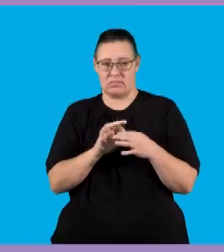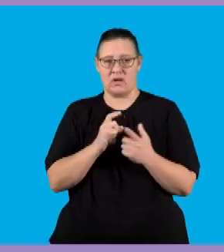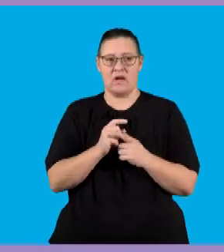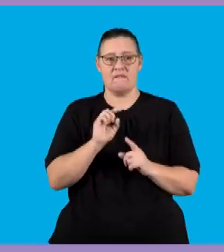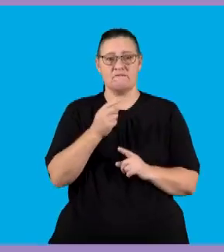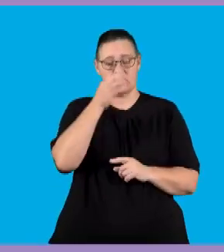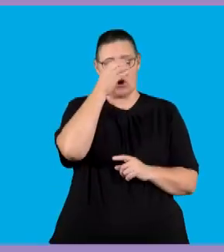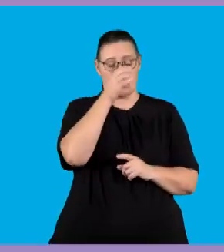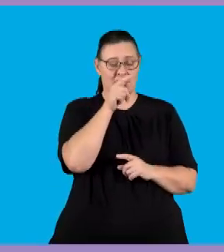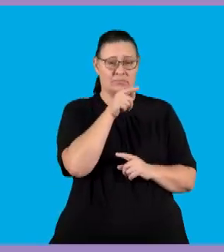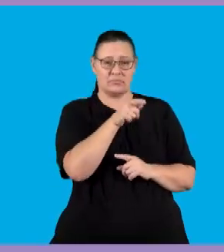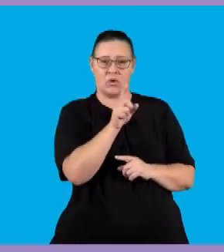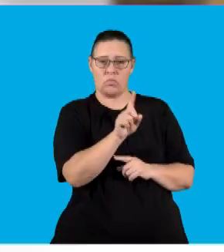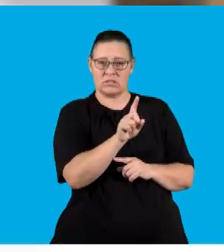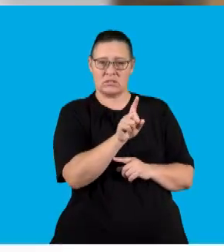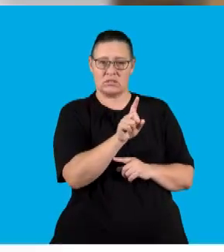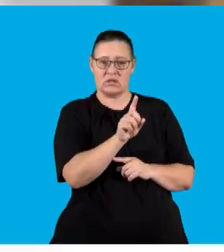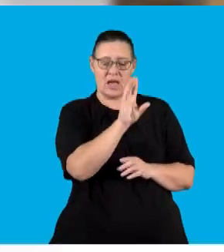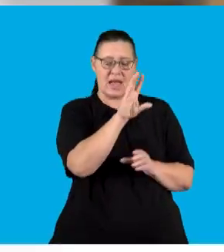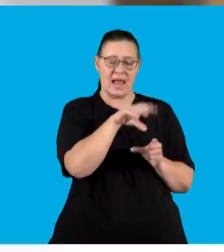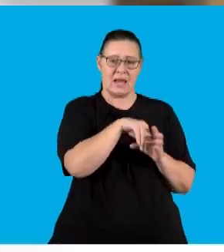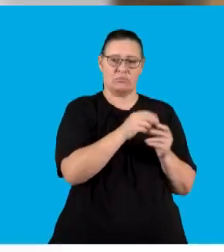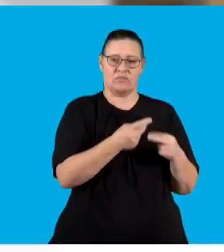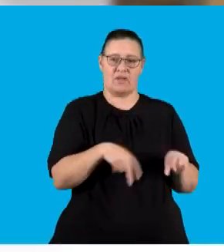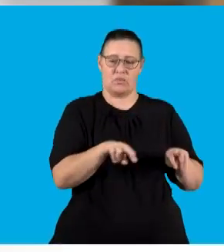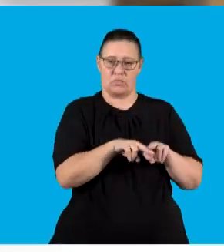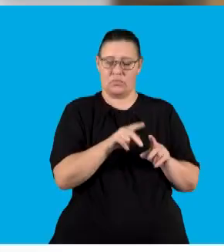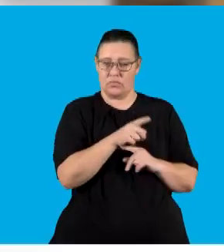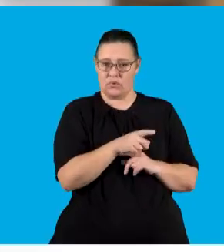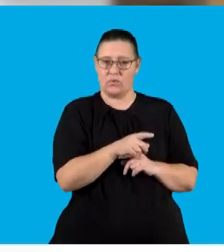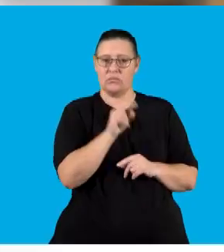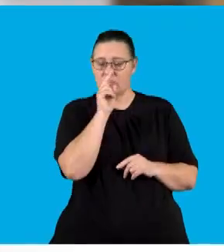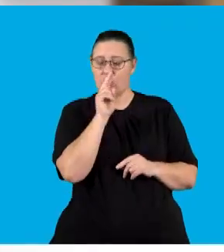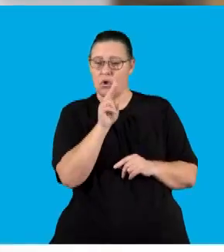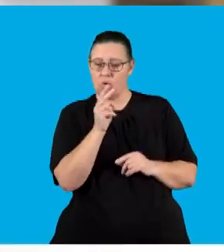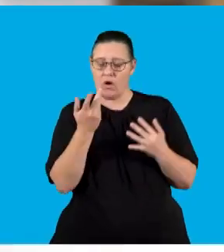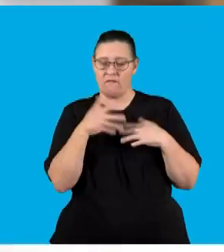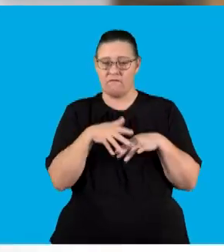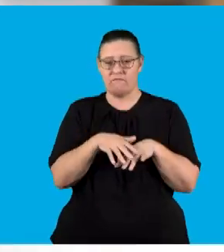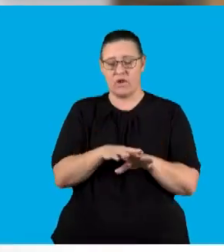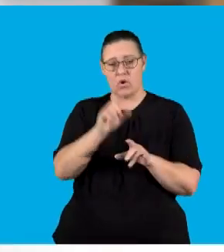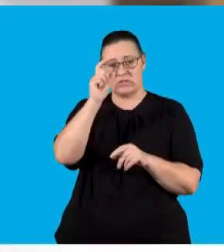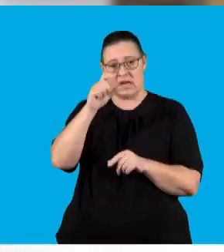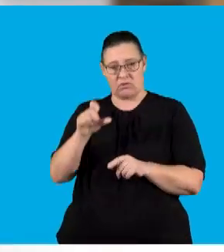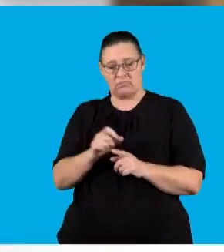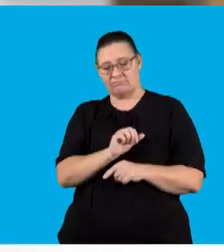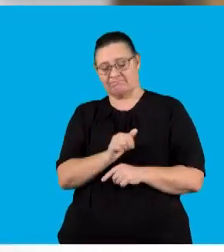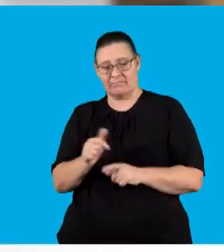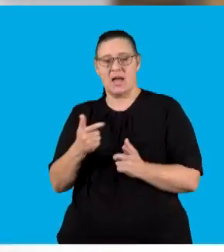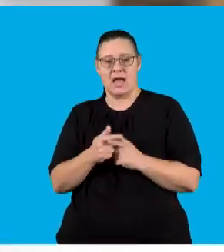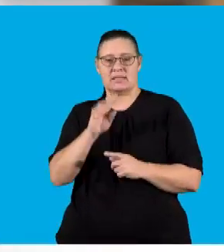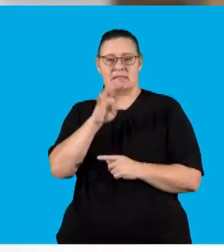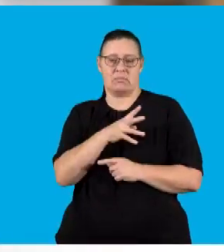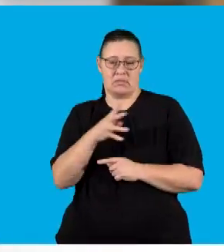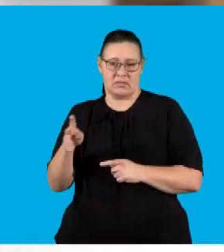and relationships, where the first concept that we are going to look at is the input values, where we are going to look at the flow diagrams and